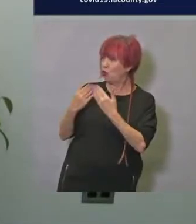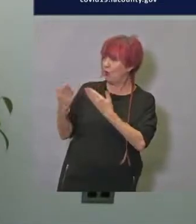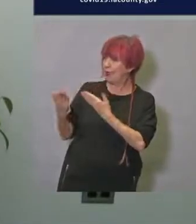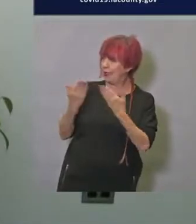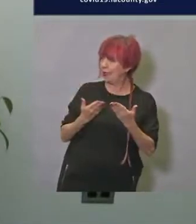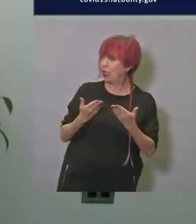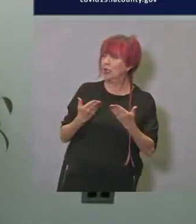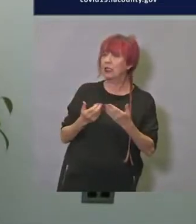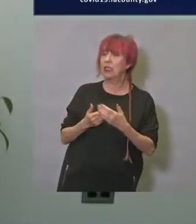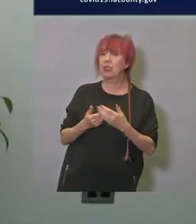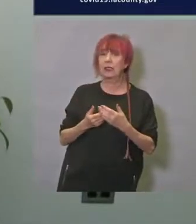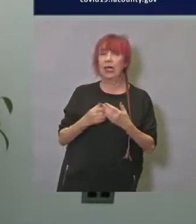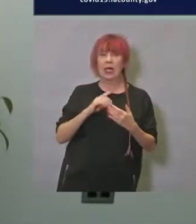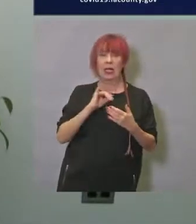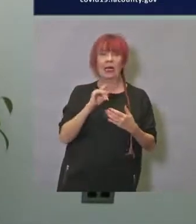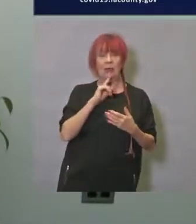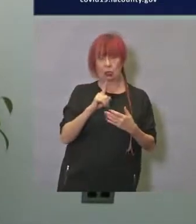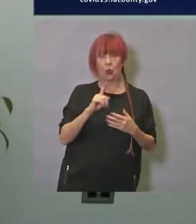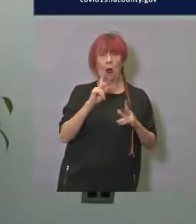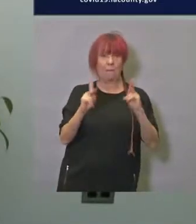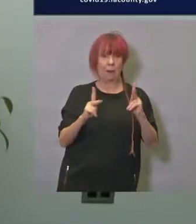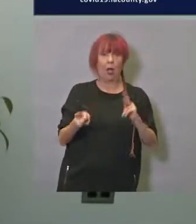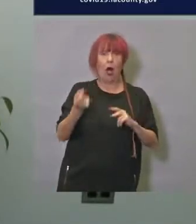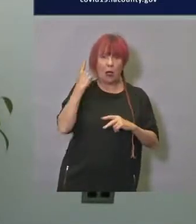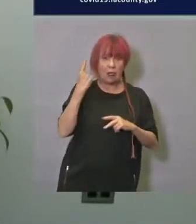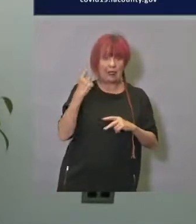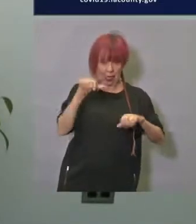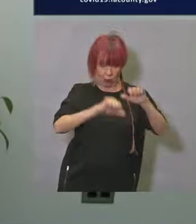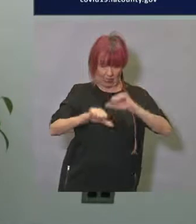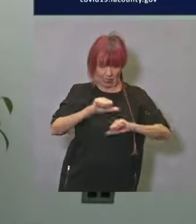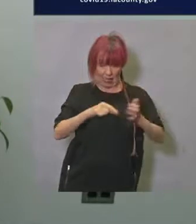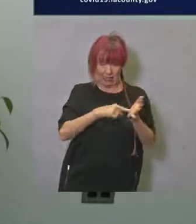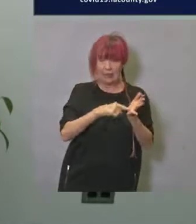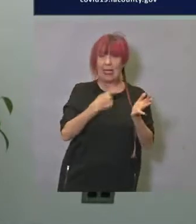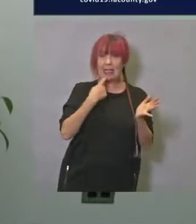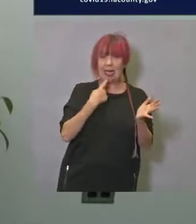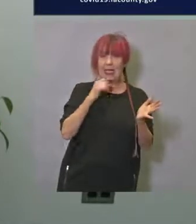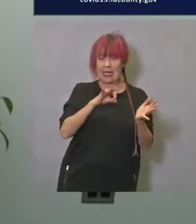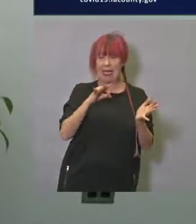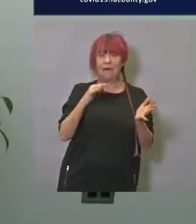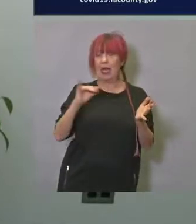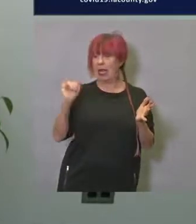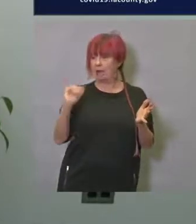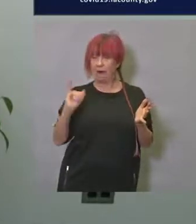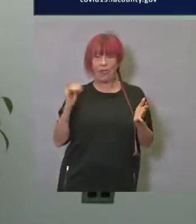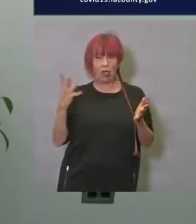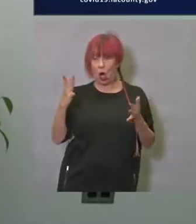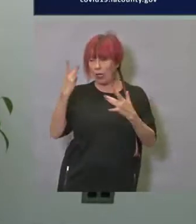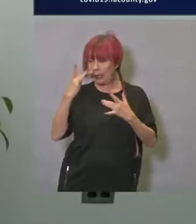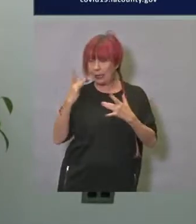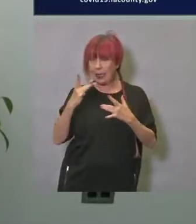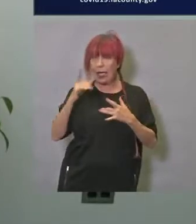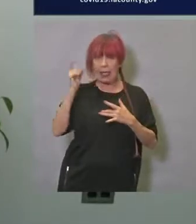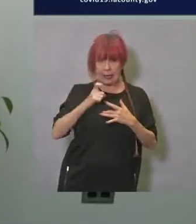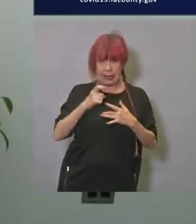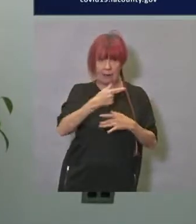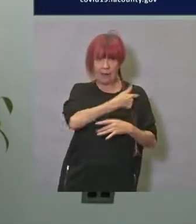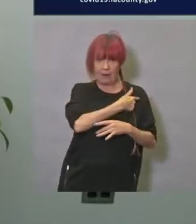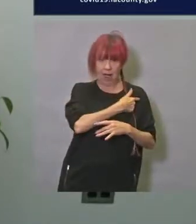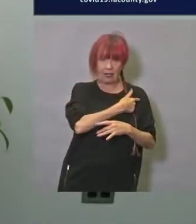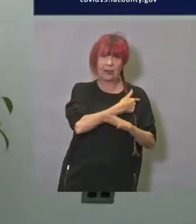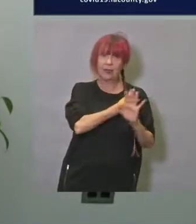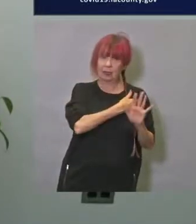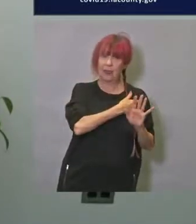like making sure people understand what the science says about if you've been infected, whether you need to get vaccinated again.